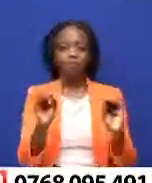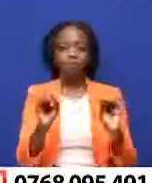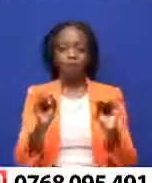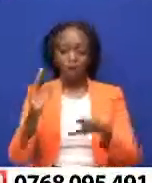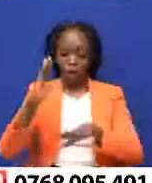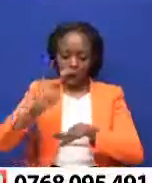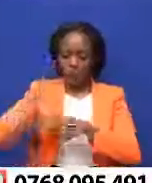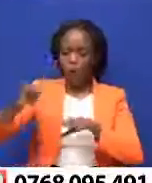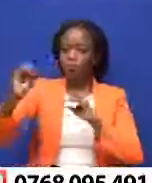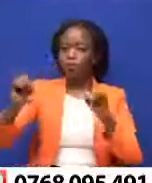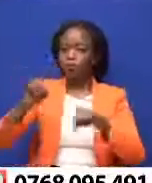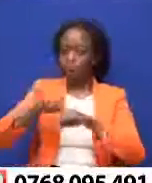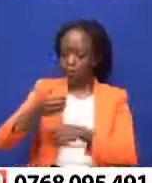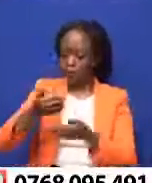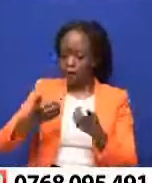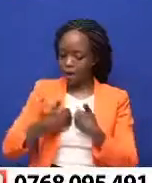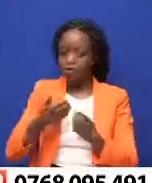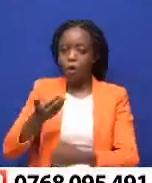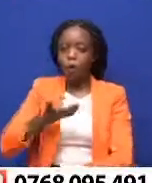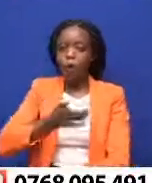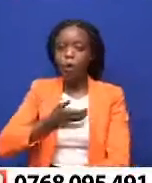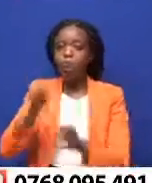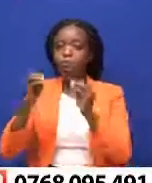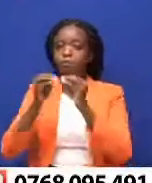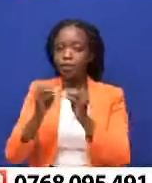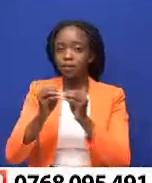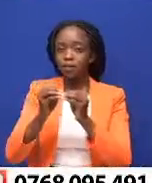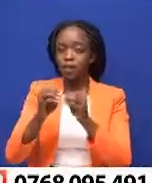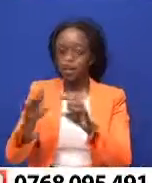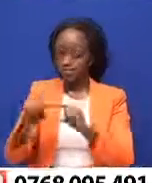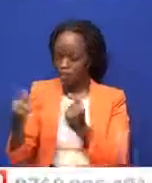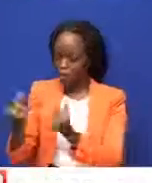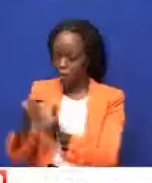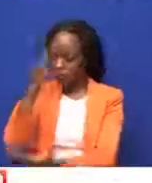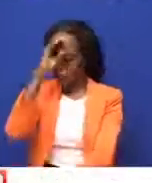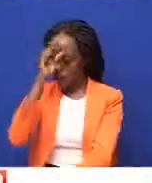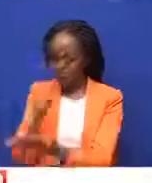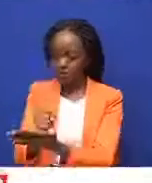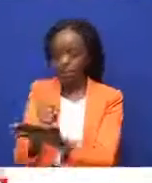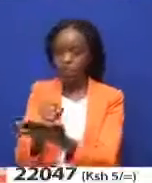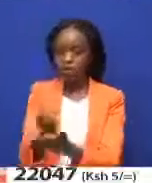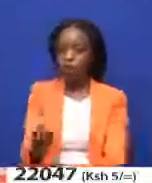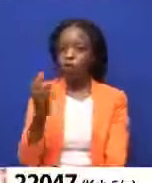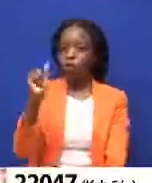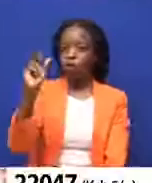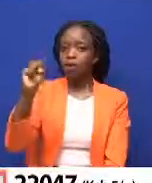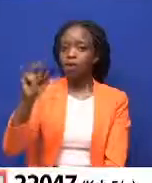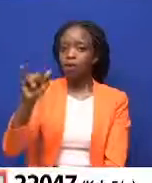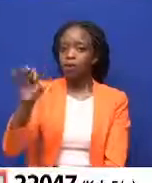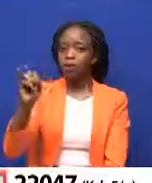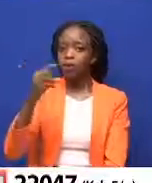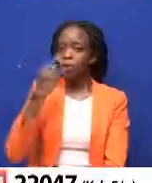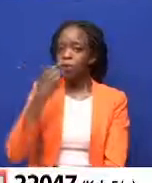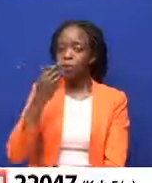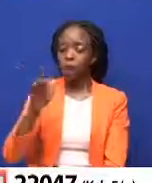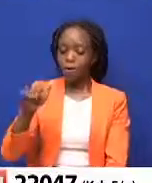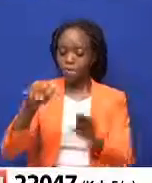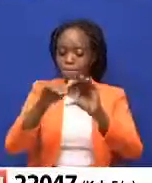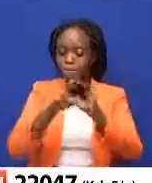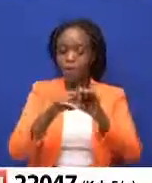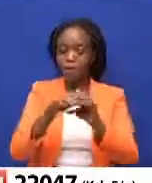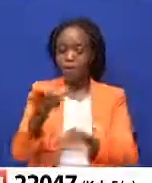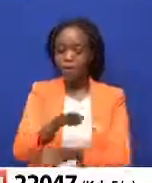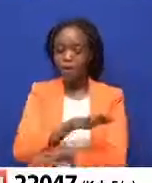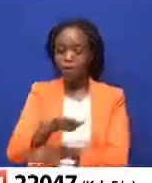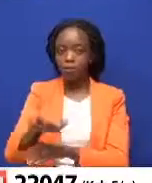when we were having our own meeting at the party headquarters, Honorable Ferdinand Wanyonyi, who is a member of parliament